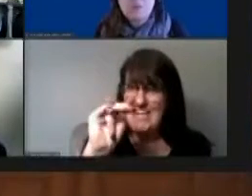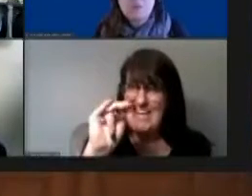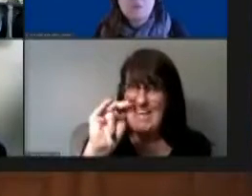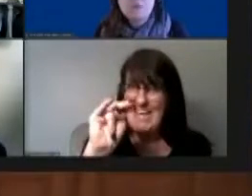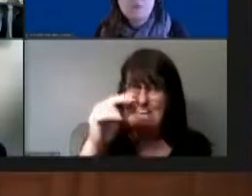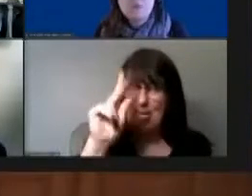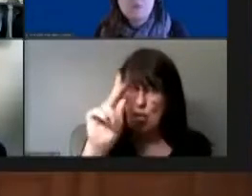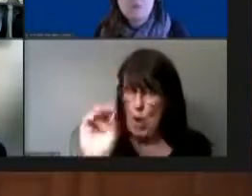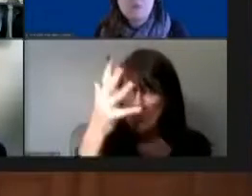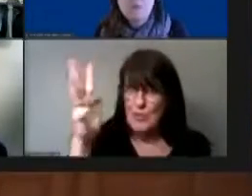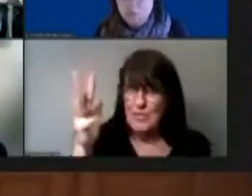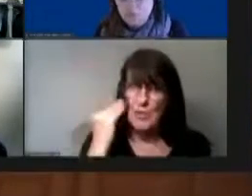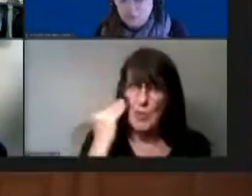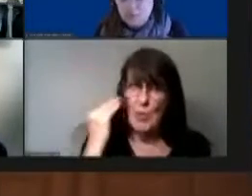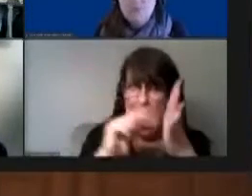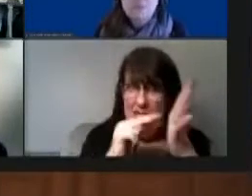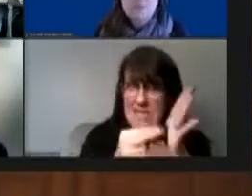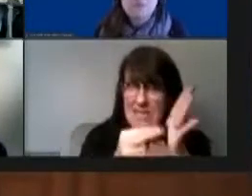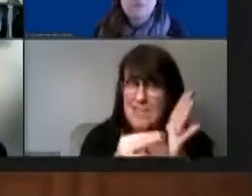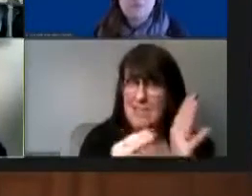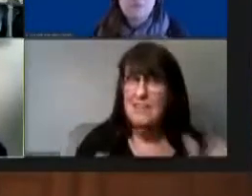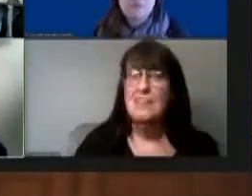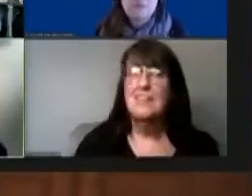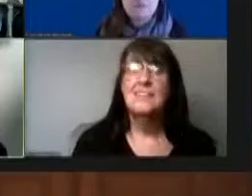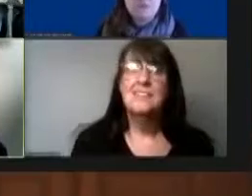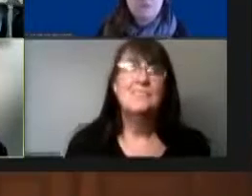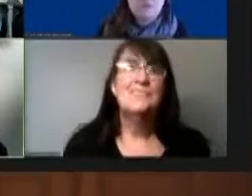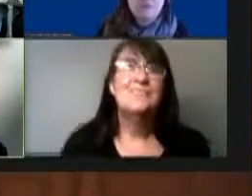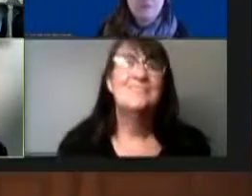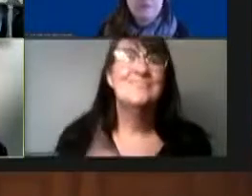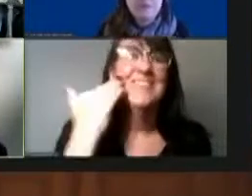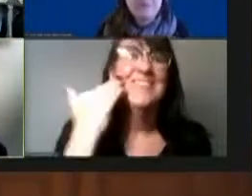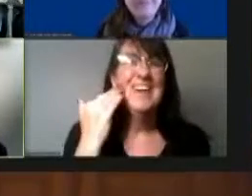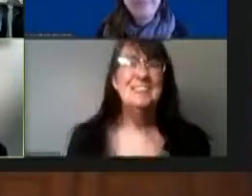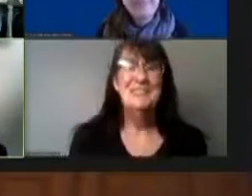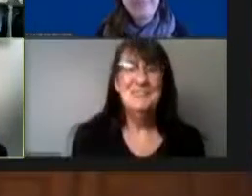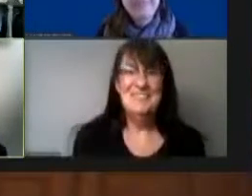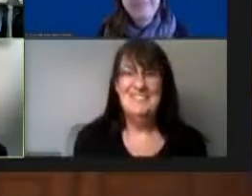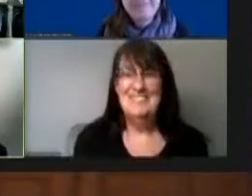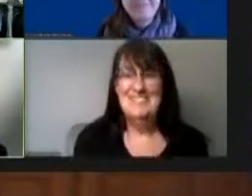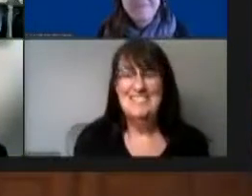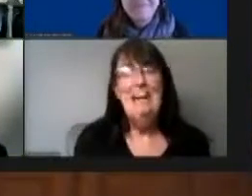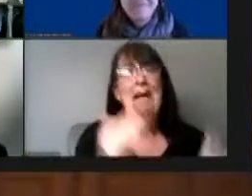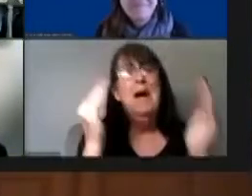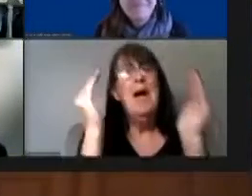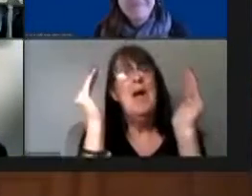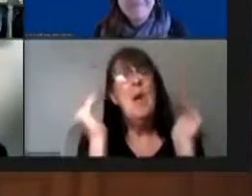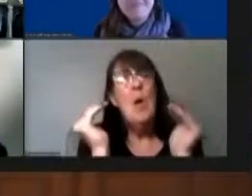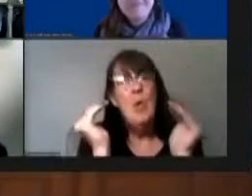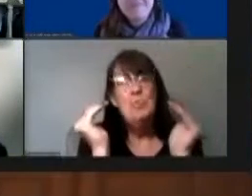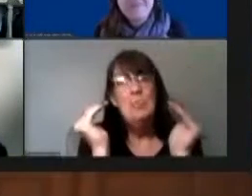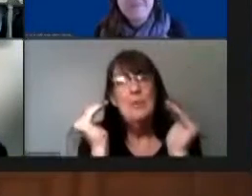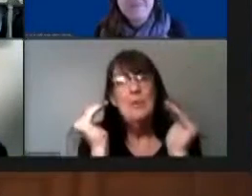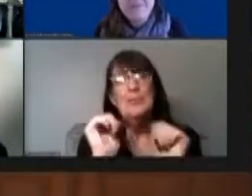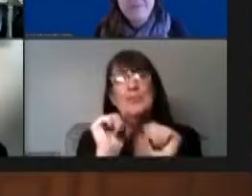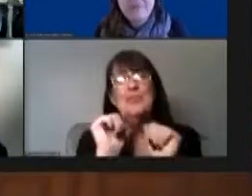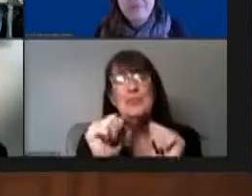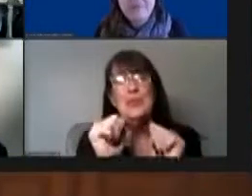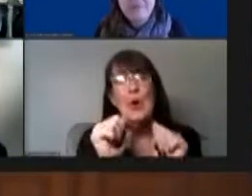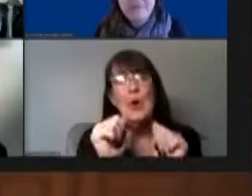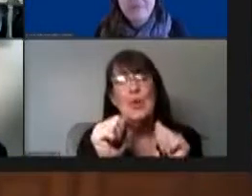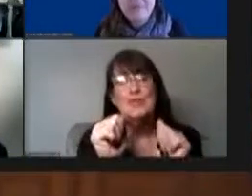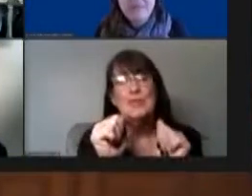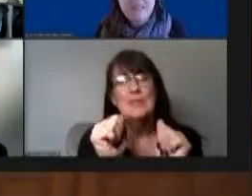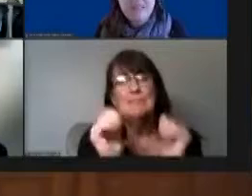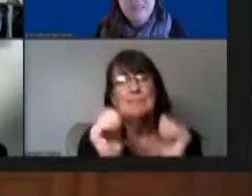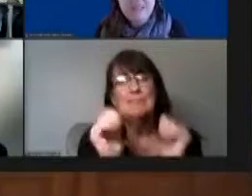mean. Yes, we know. Okay, and my hope is that you wouldn't do anything to endanger